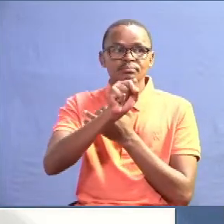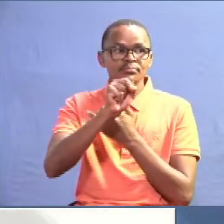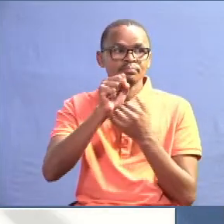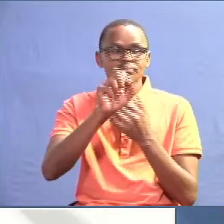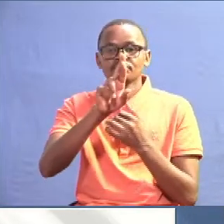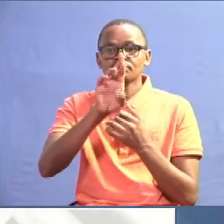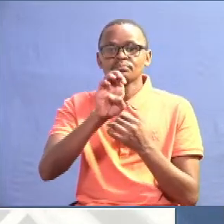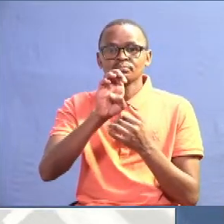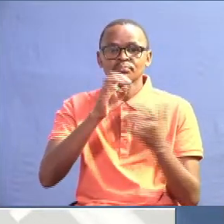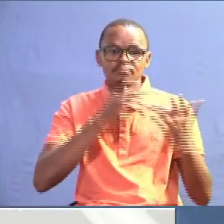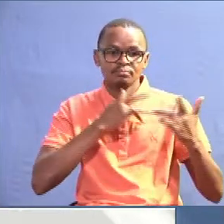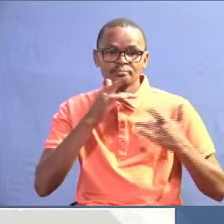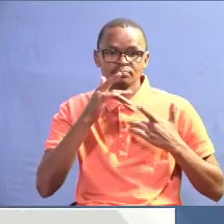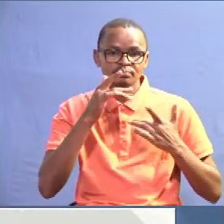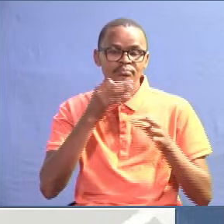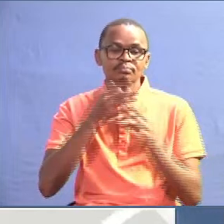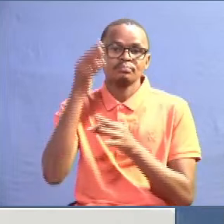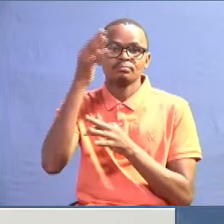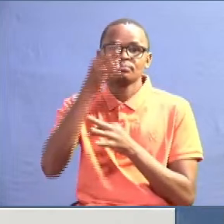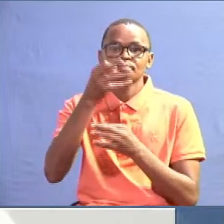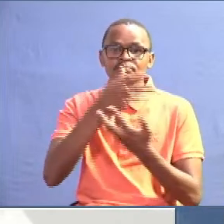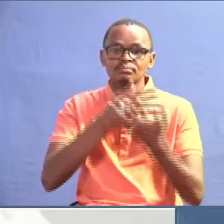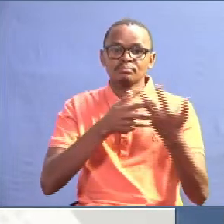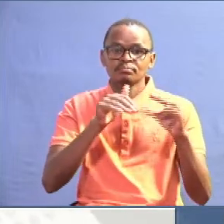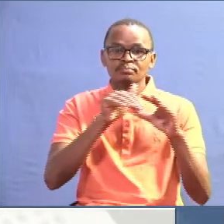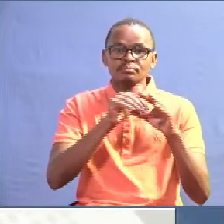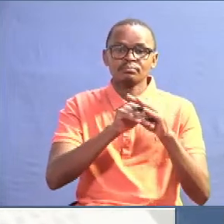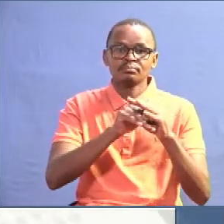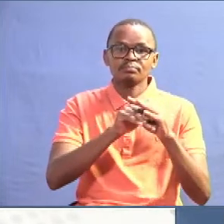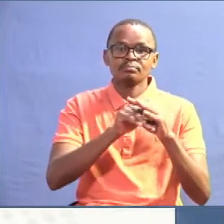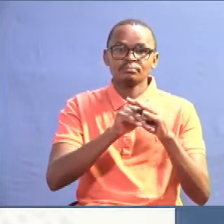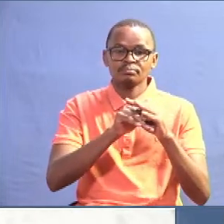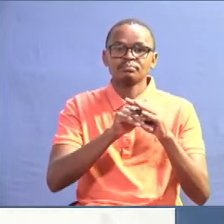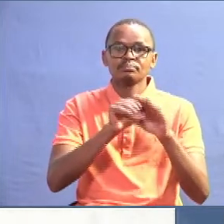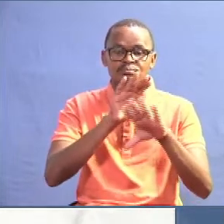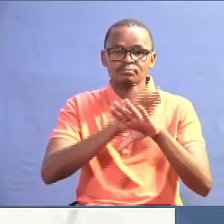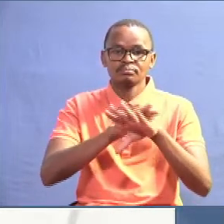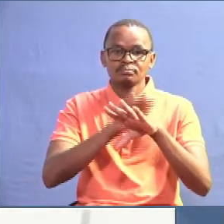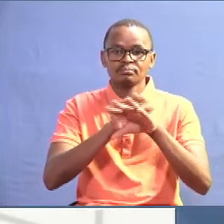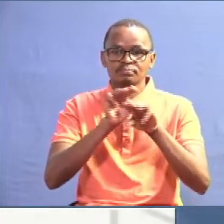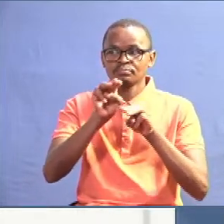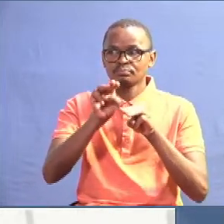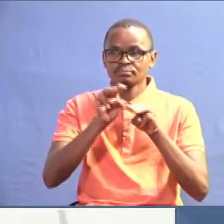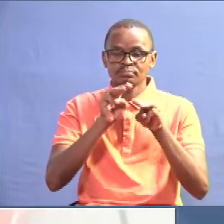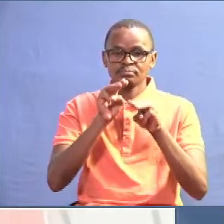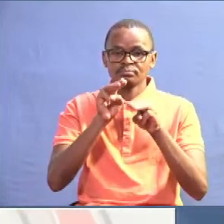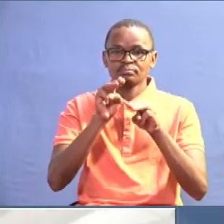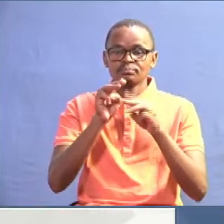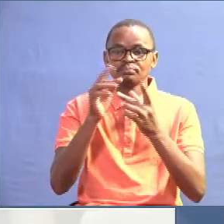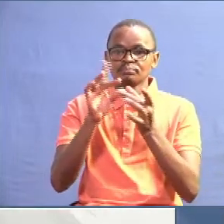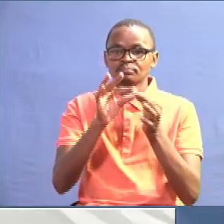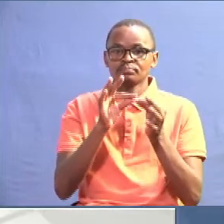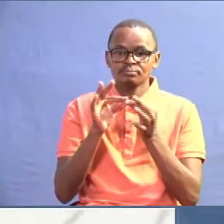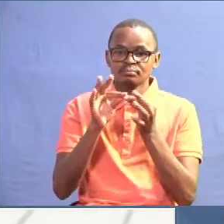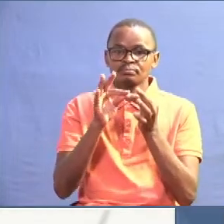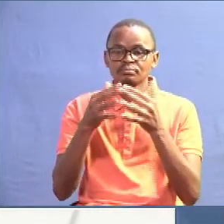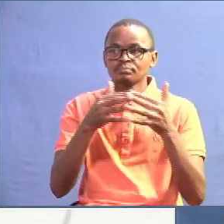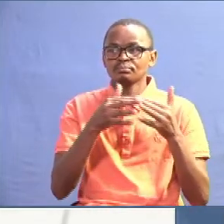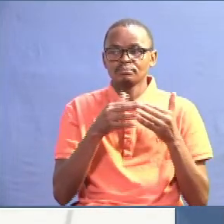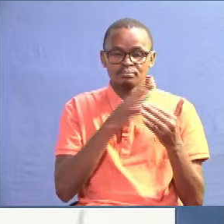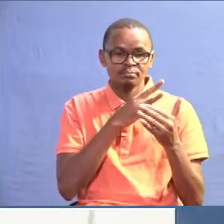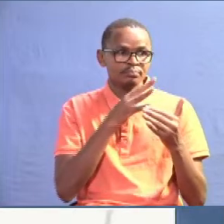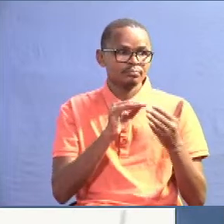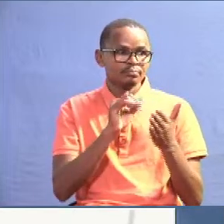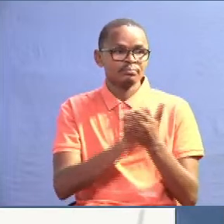reconsider, and we look forward to engaging in constructive dialogue to maintain the partnership between the United States of America